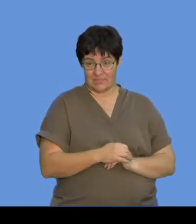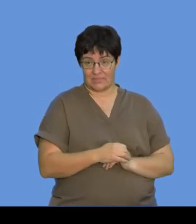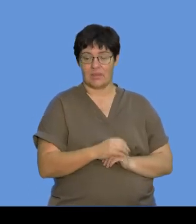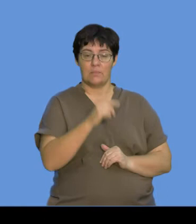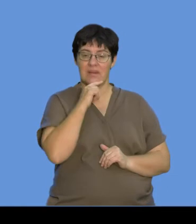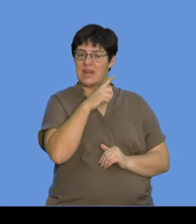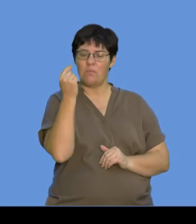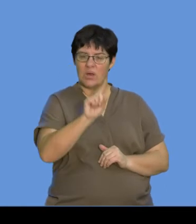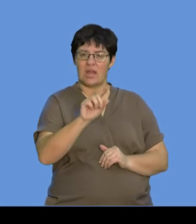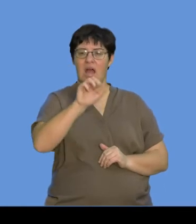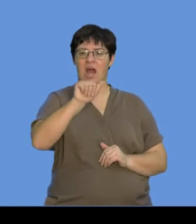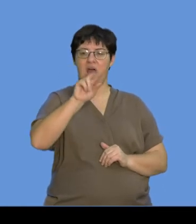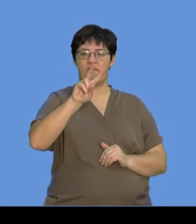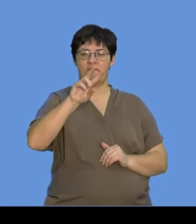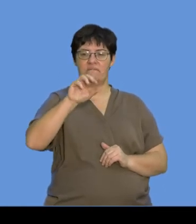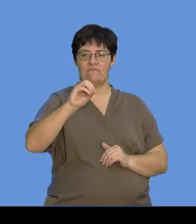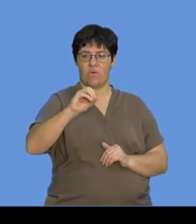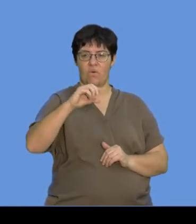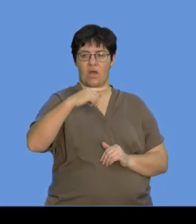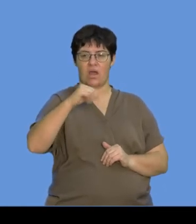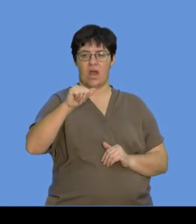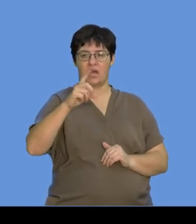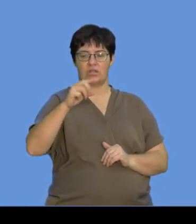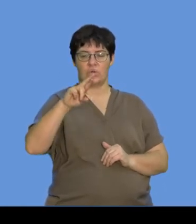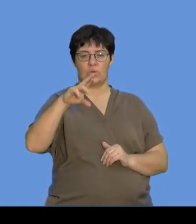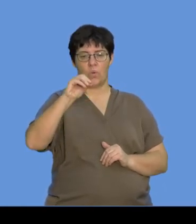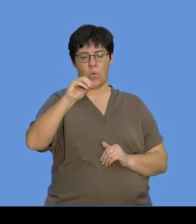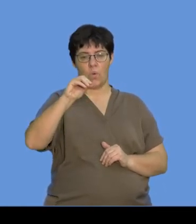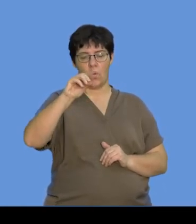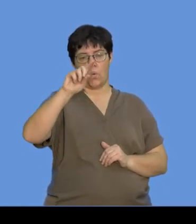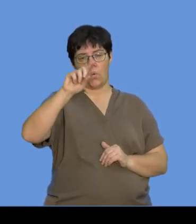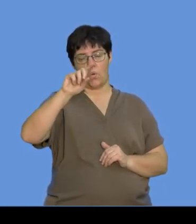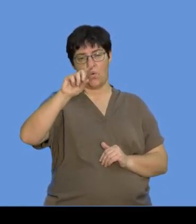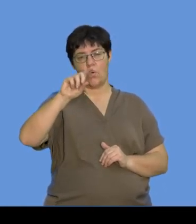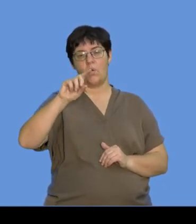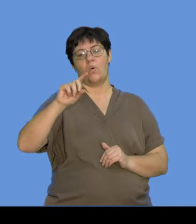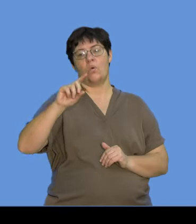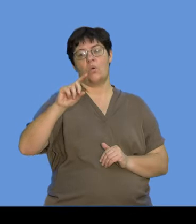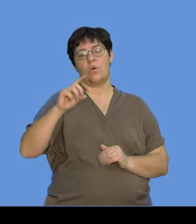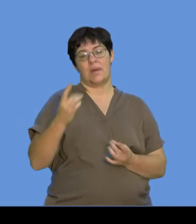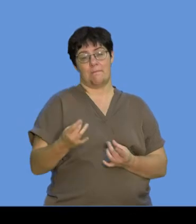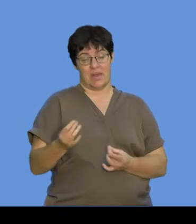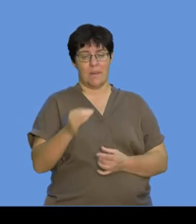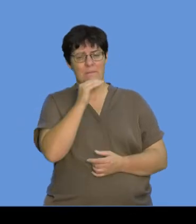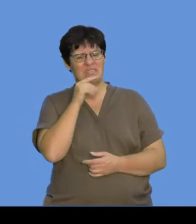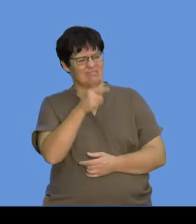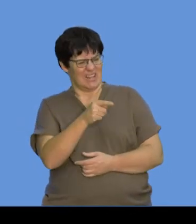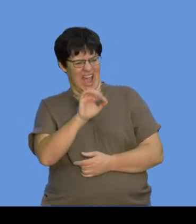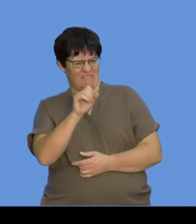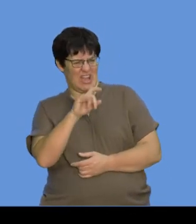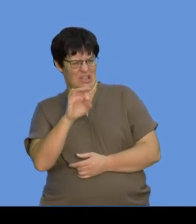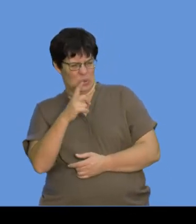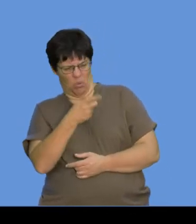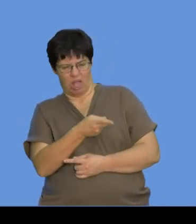number is called the Avogadro's number, okay? Avogadro, that number is named after somebody's name. And this number is actually